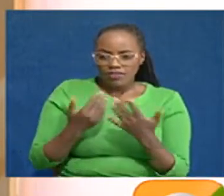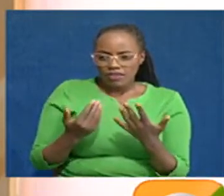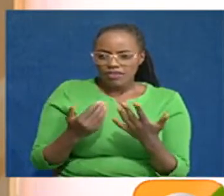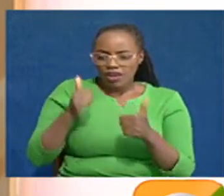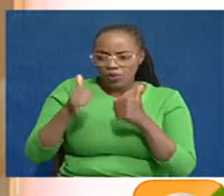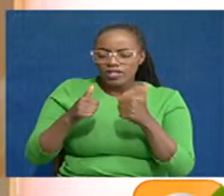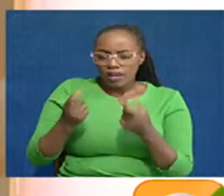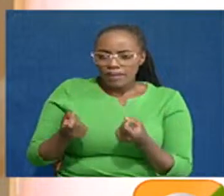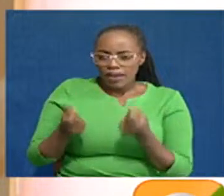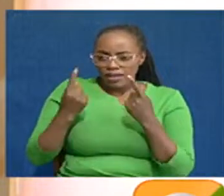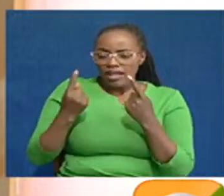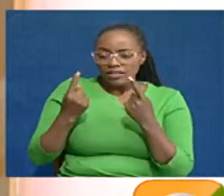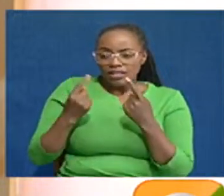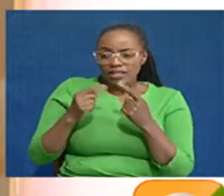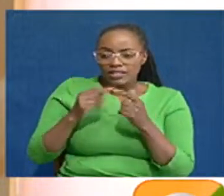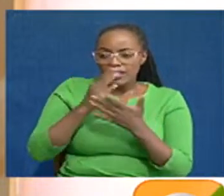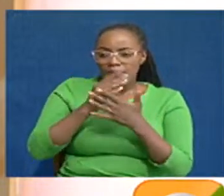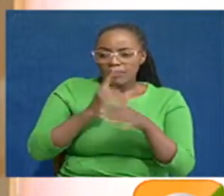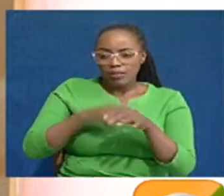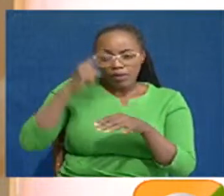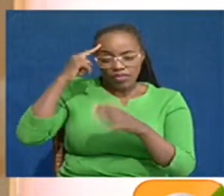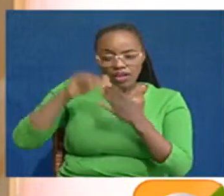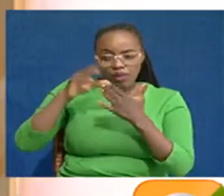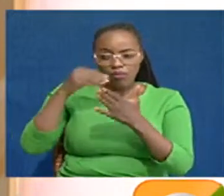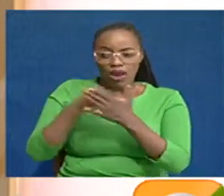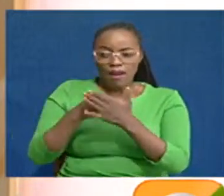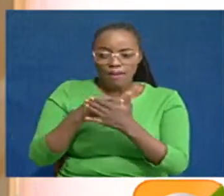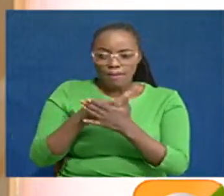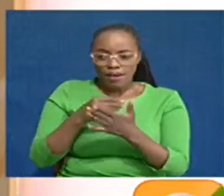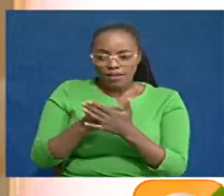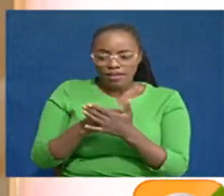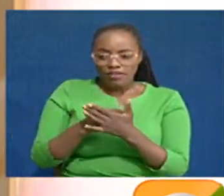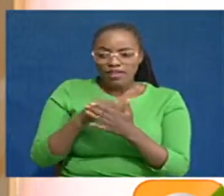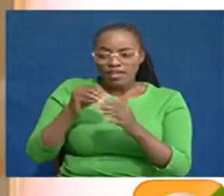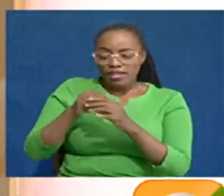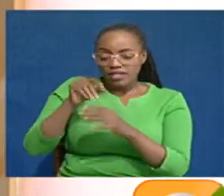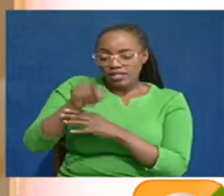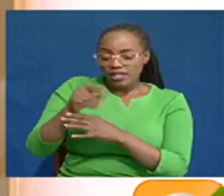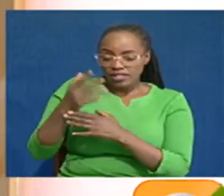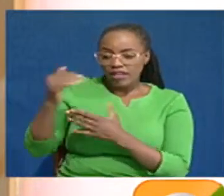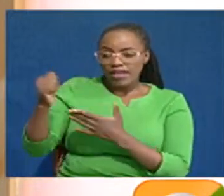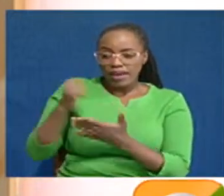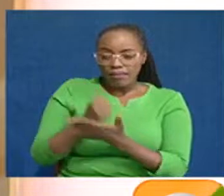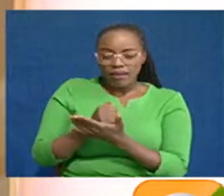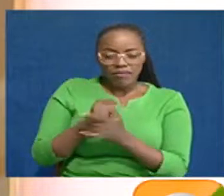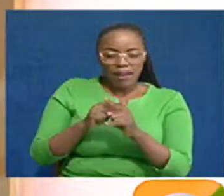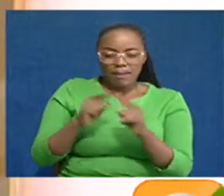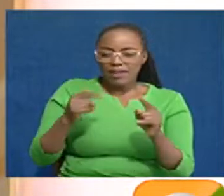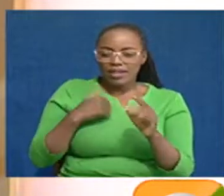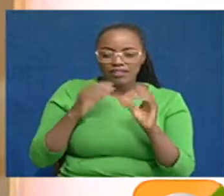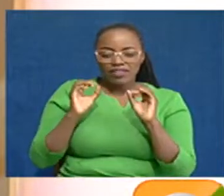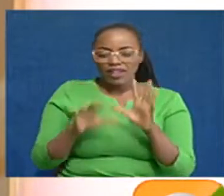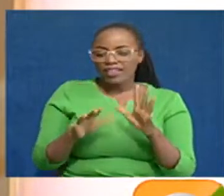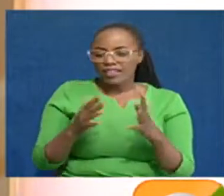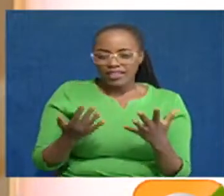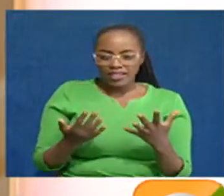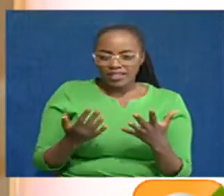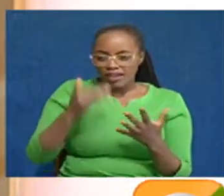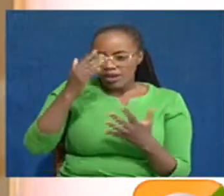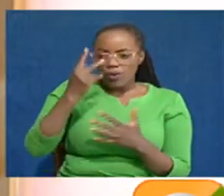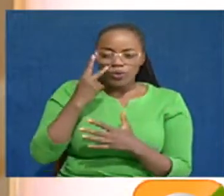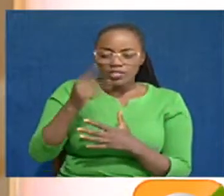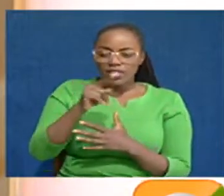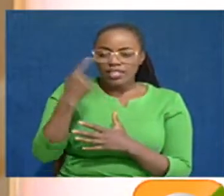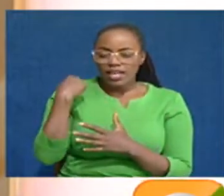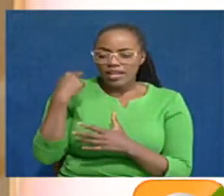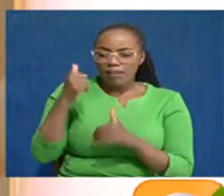I get the impression that sometimes we think there's more money in this. In the informal sector? Yes, than there is. Because if you look at these